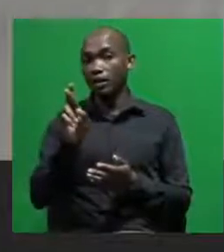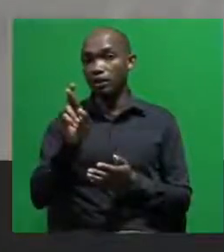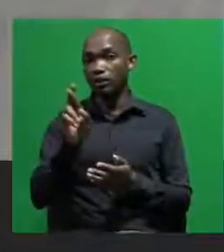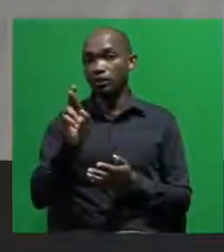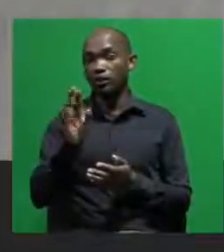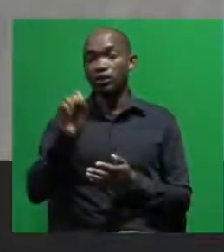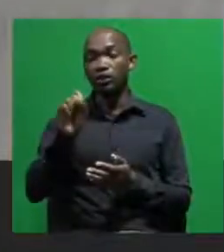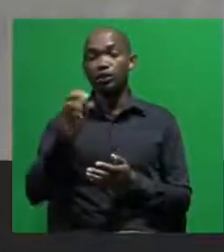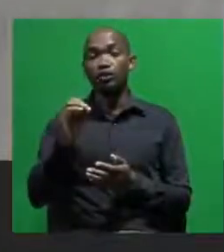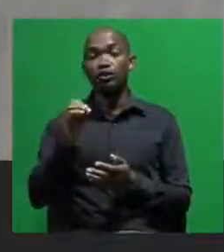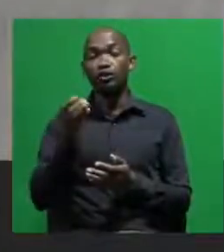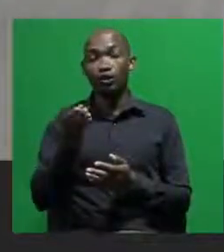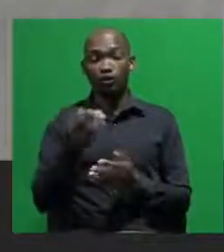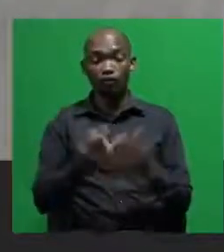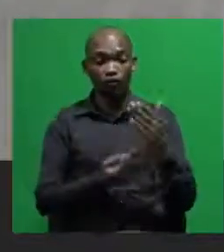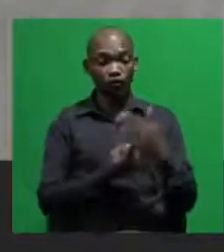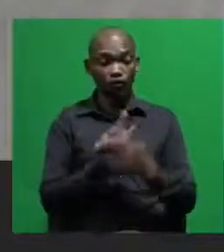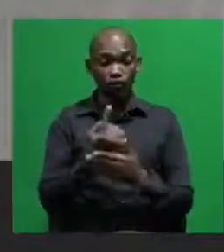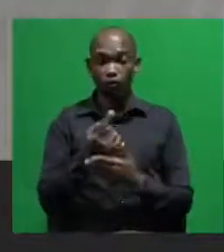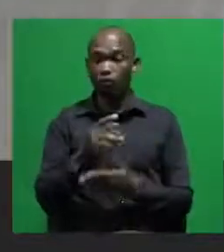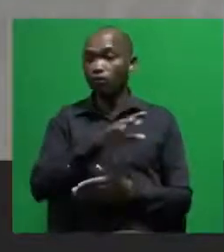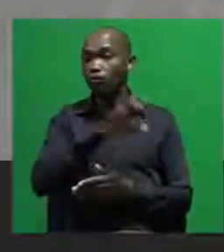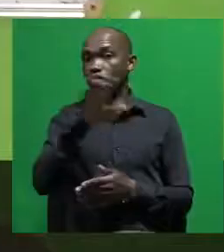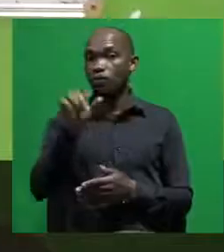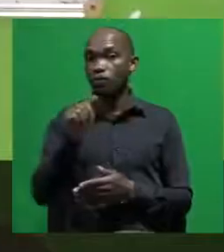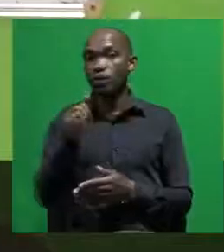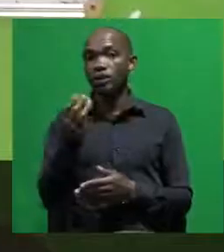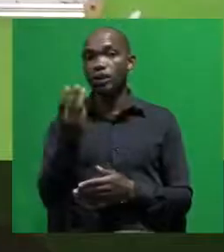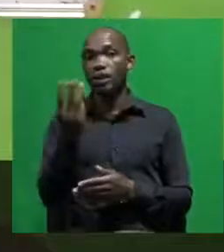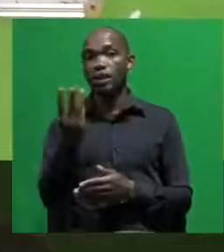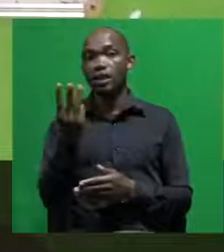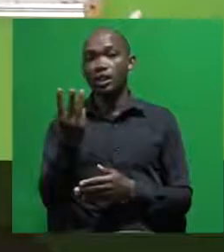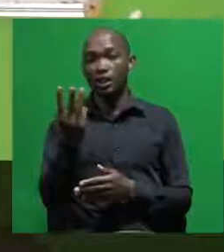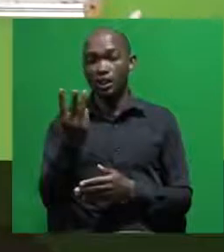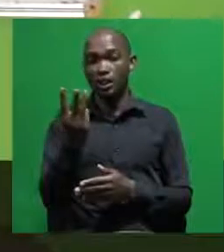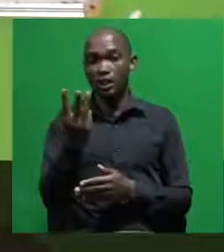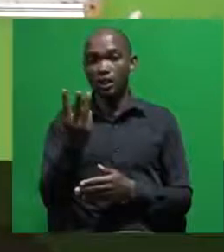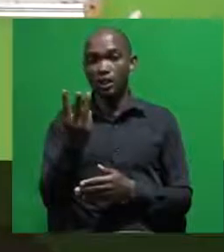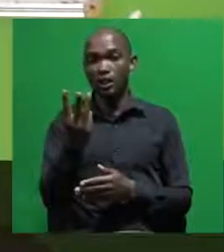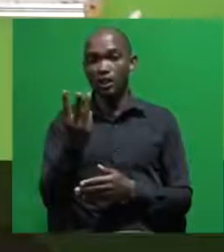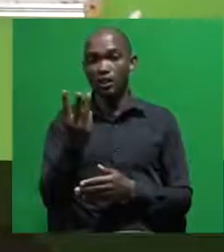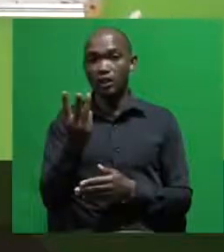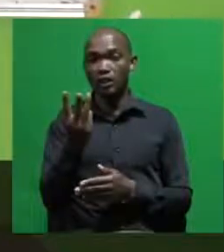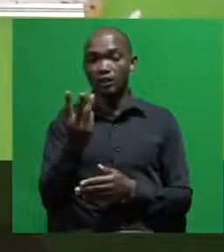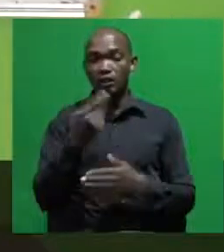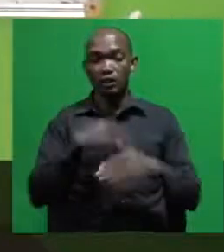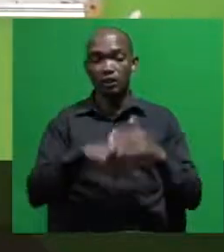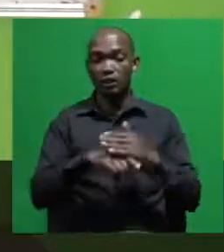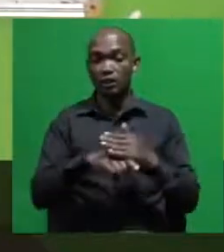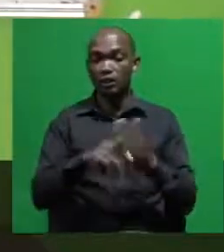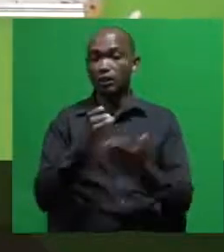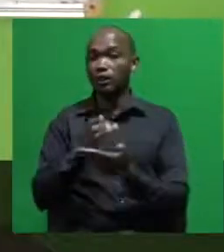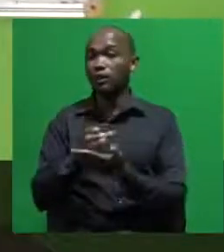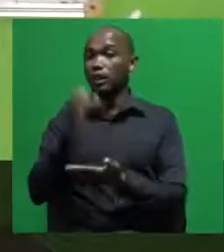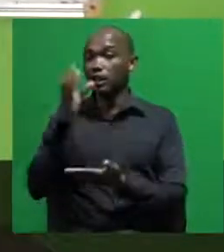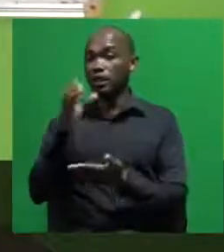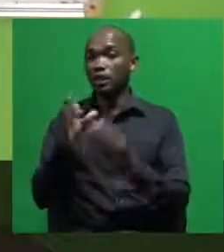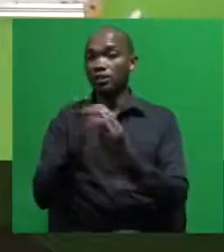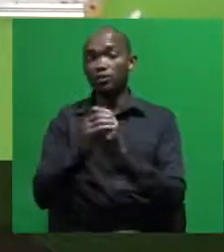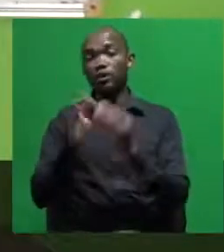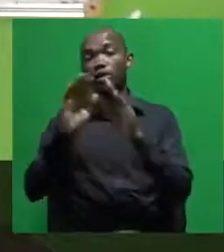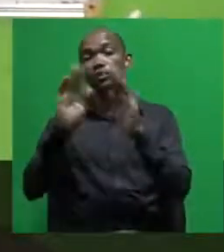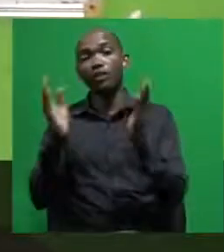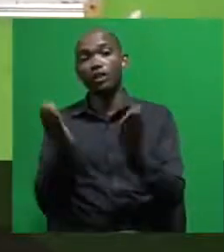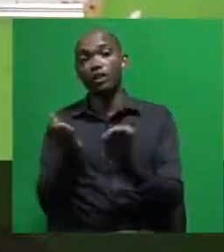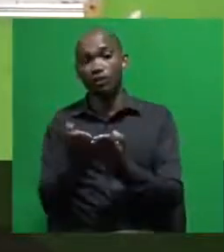radius. So from those three rectangular objects, the volume for the cylindrical object, now for